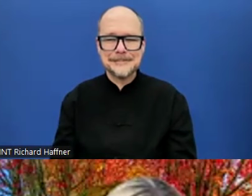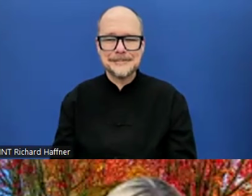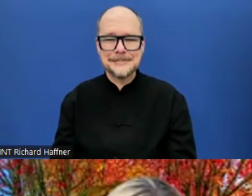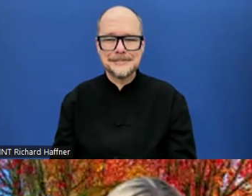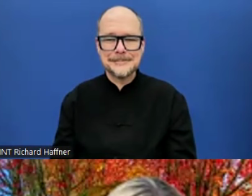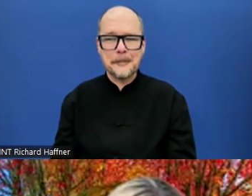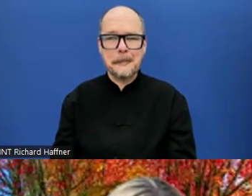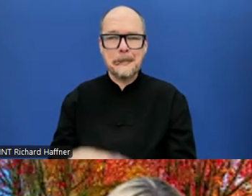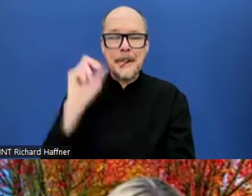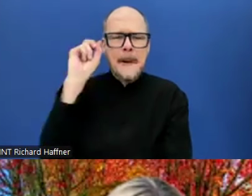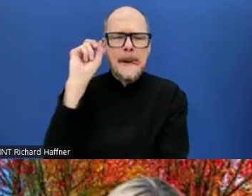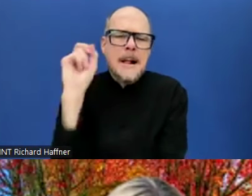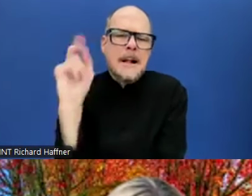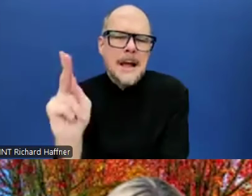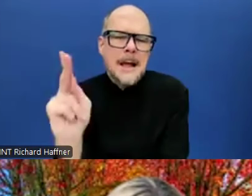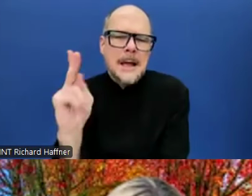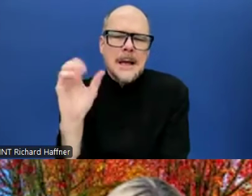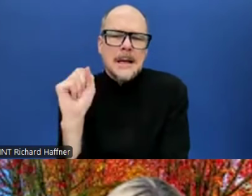Okay, so